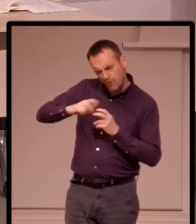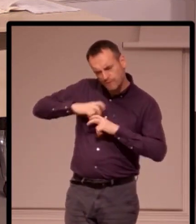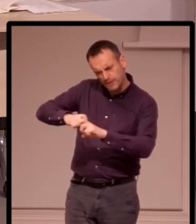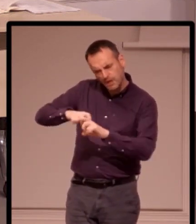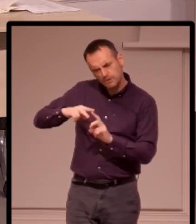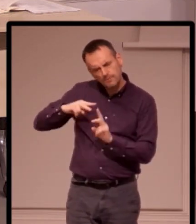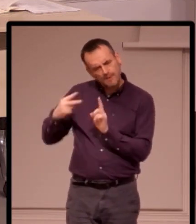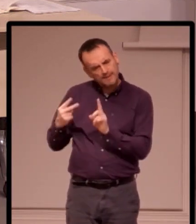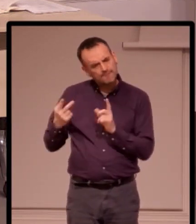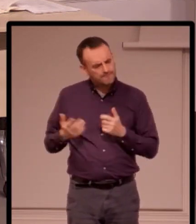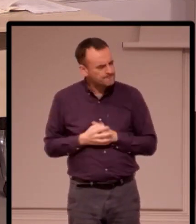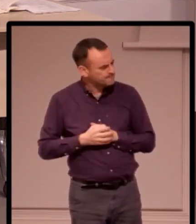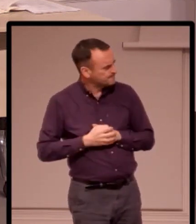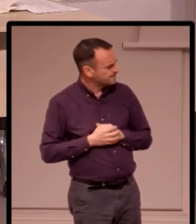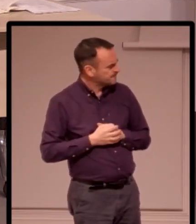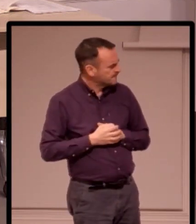Thank you.